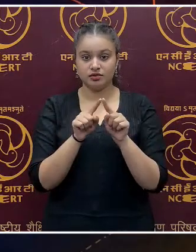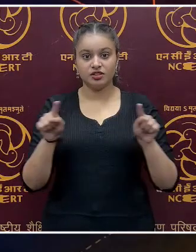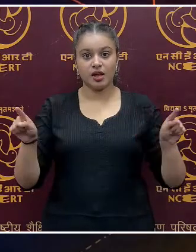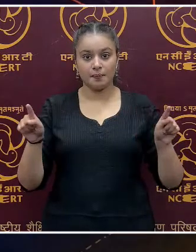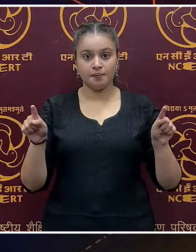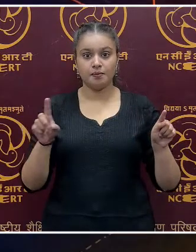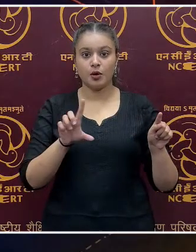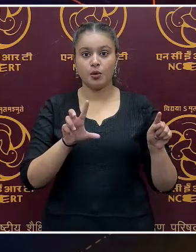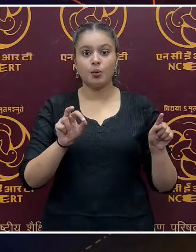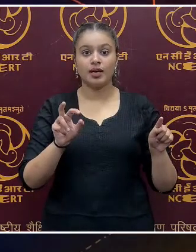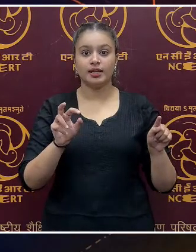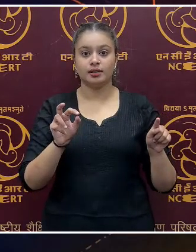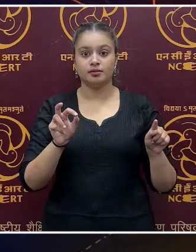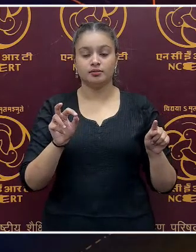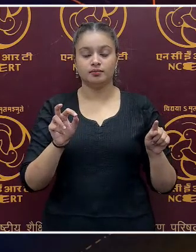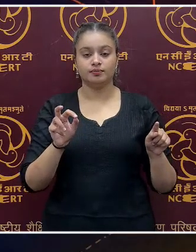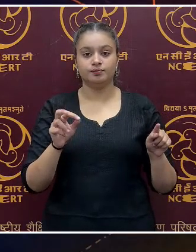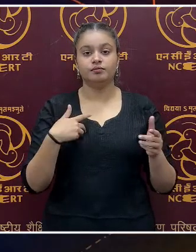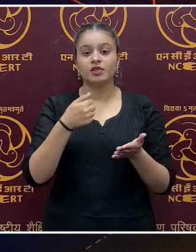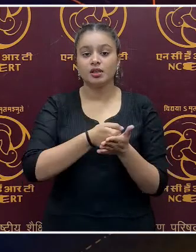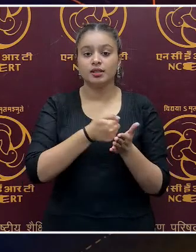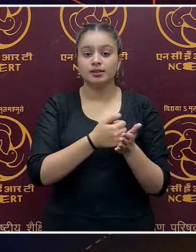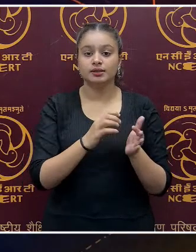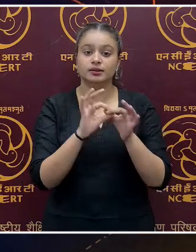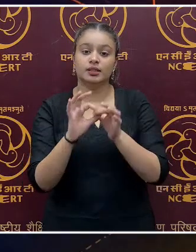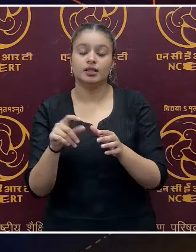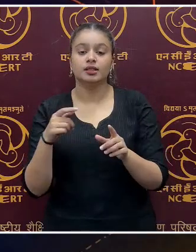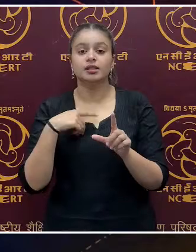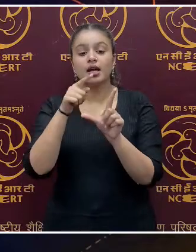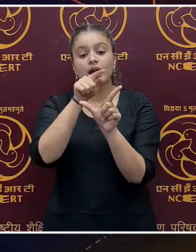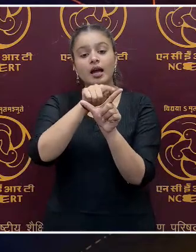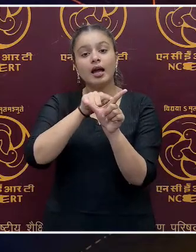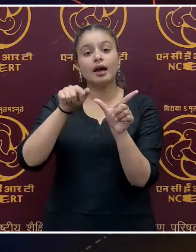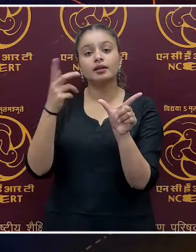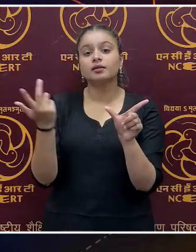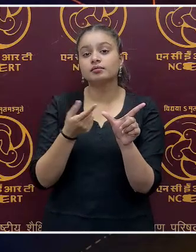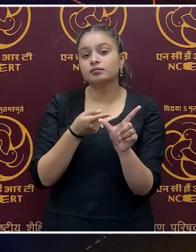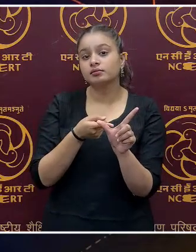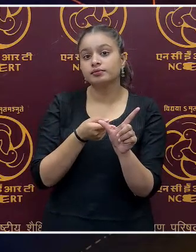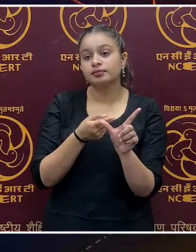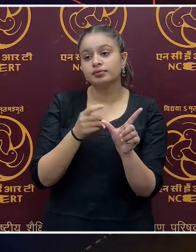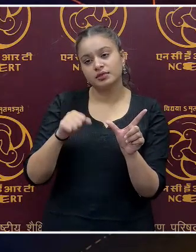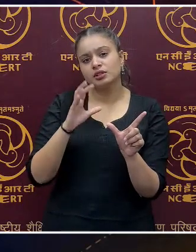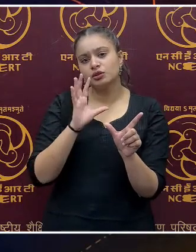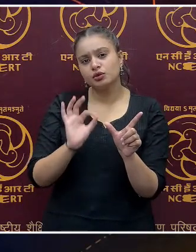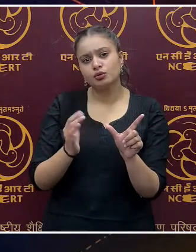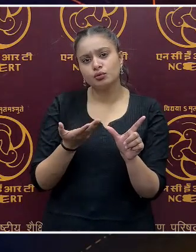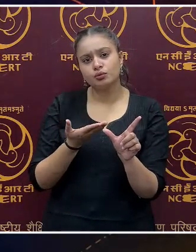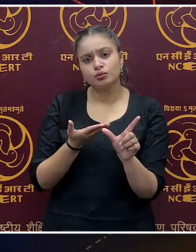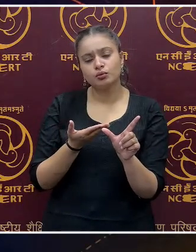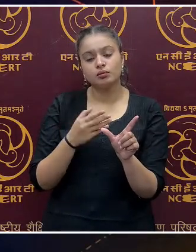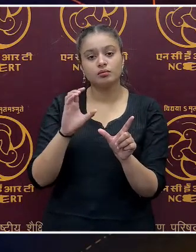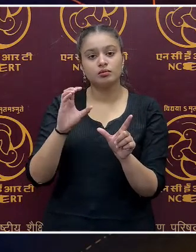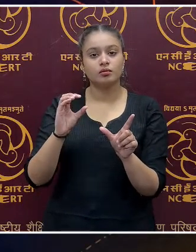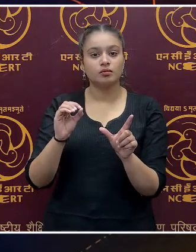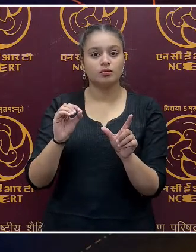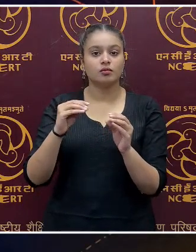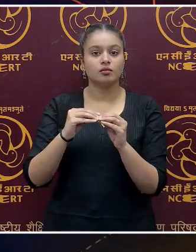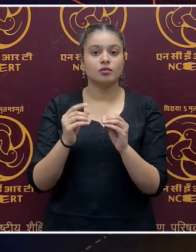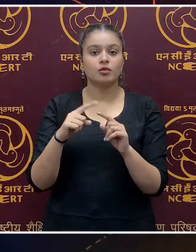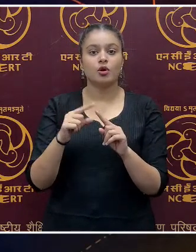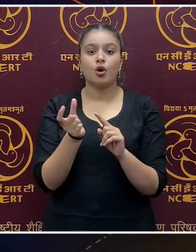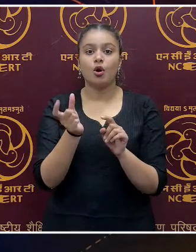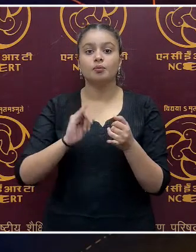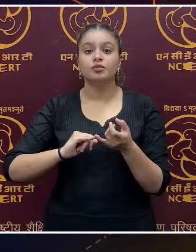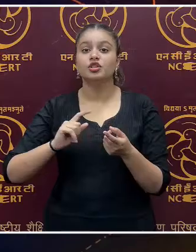180 degrees. So, based upon this angle is obviously as obtuse angle. We